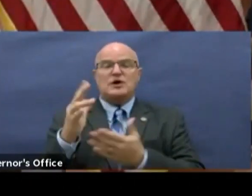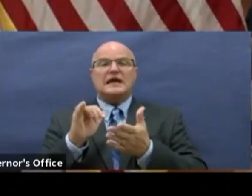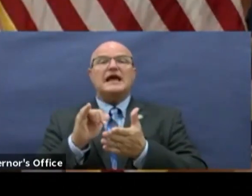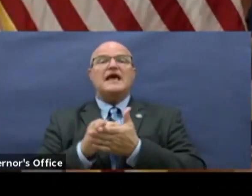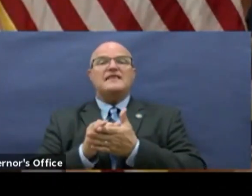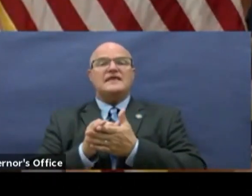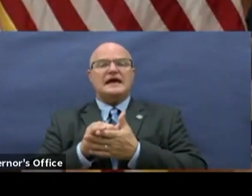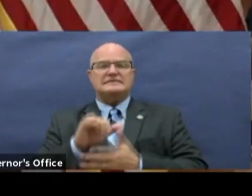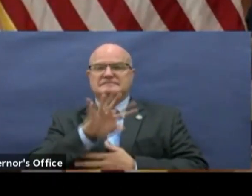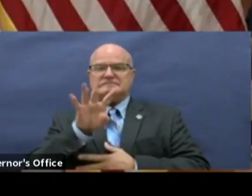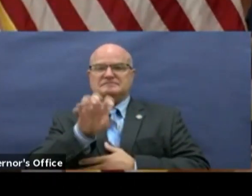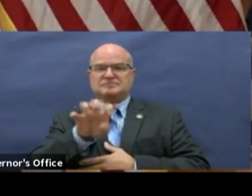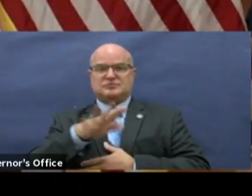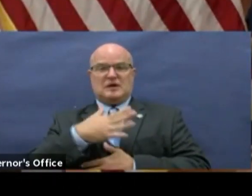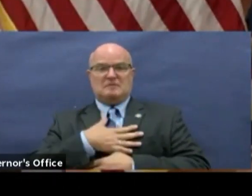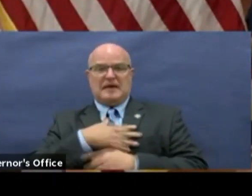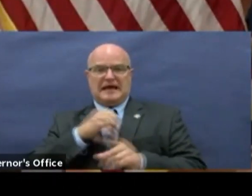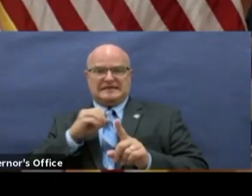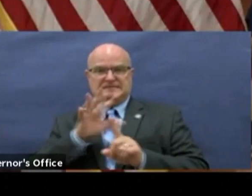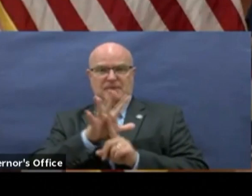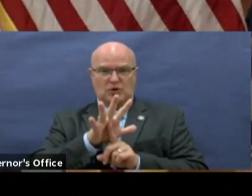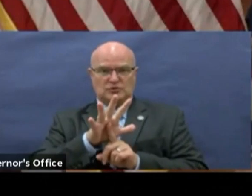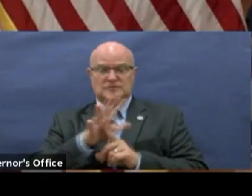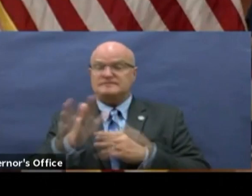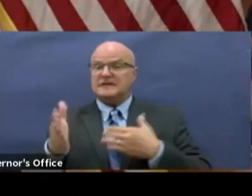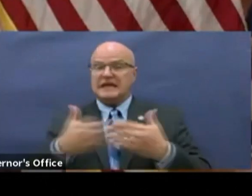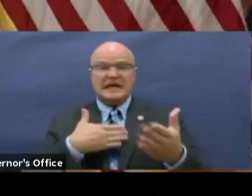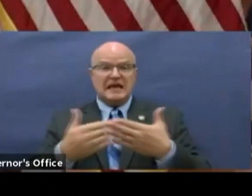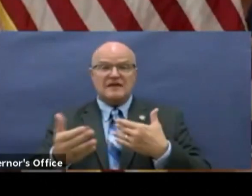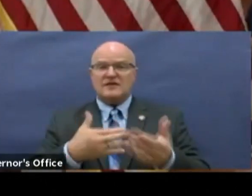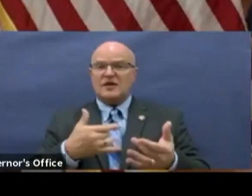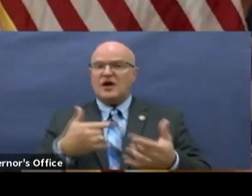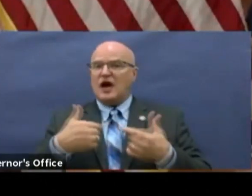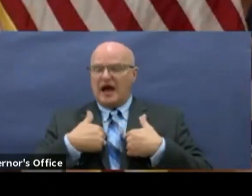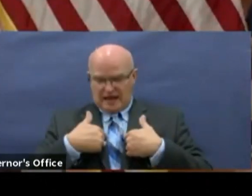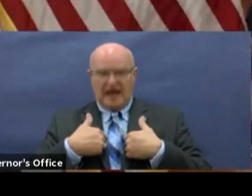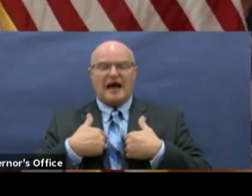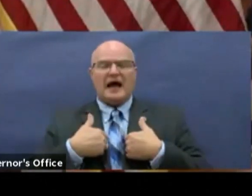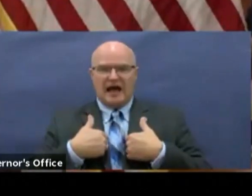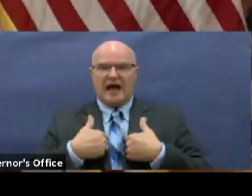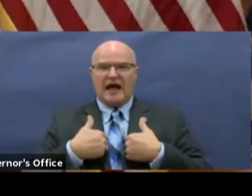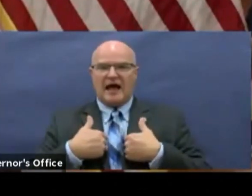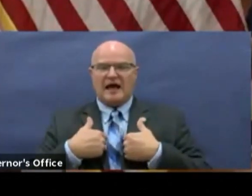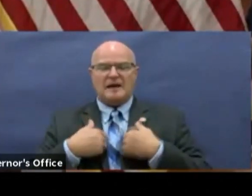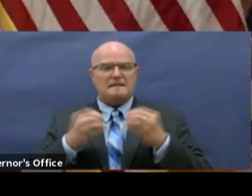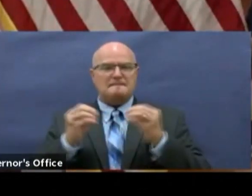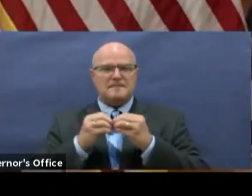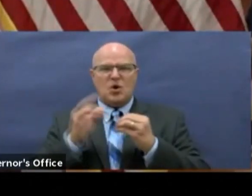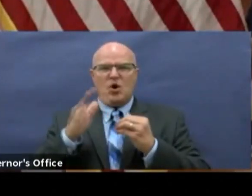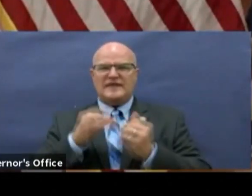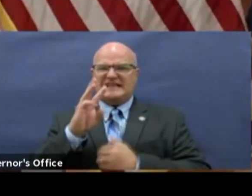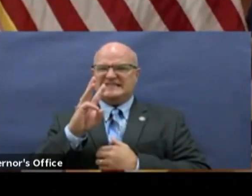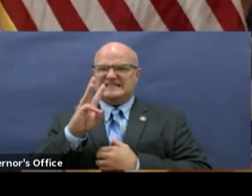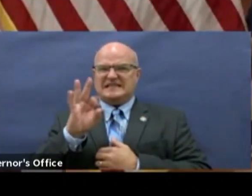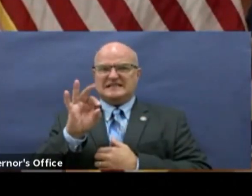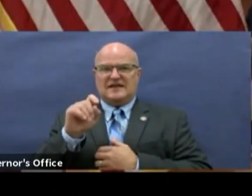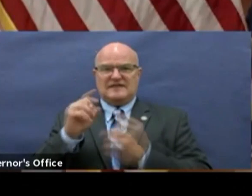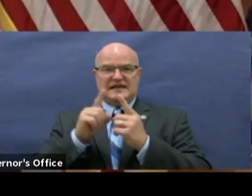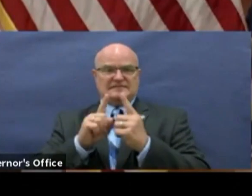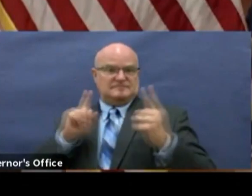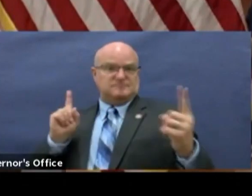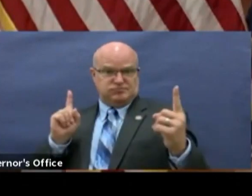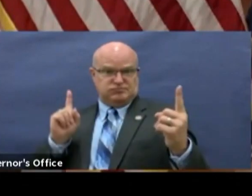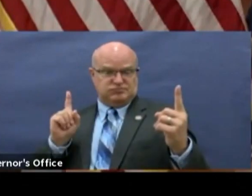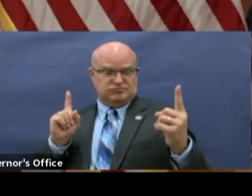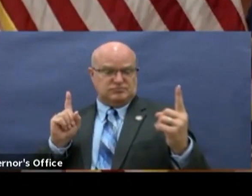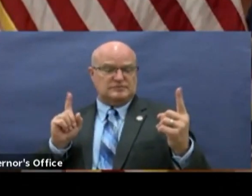there were questions about my exposure, even though I had remained over 6 feet away from the individual